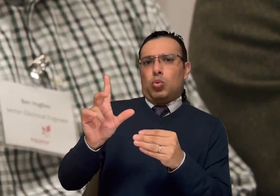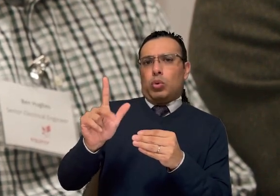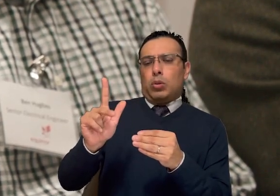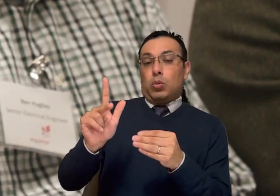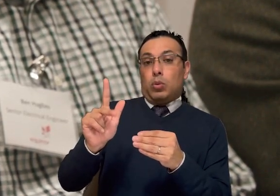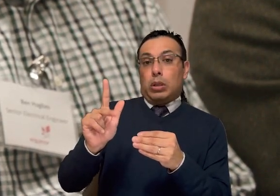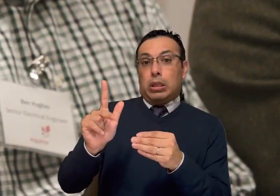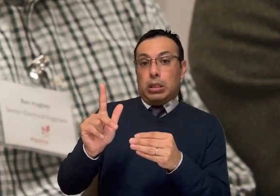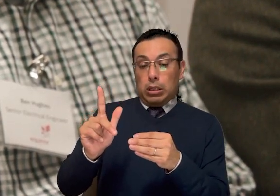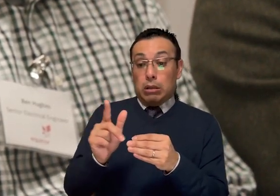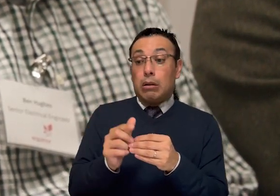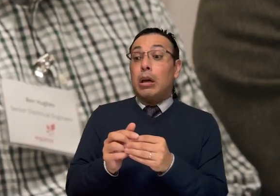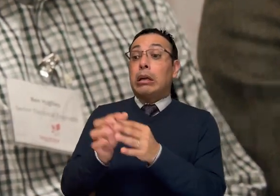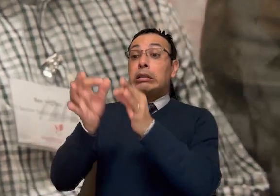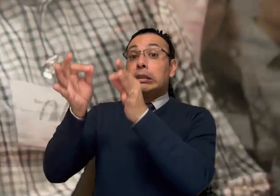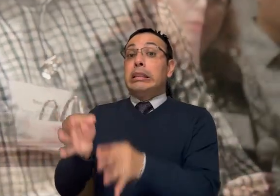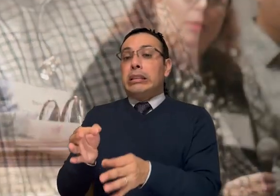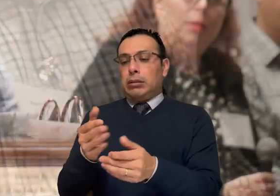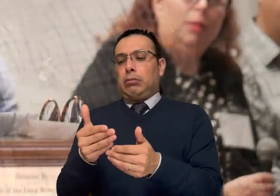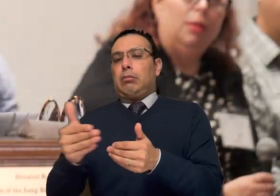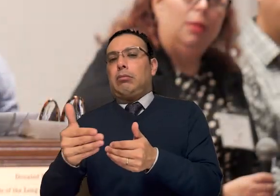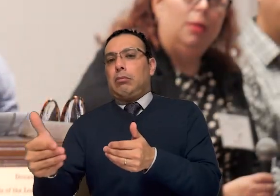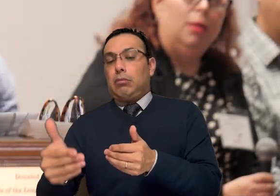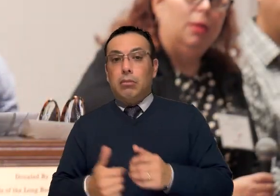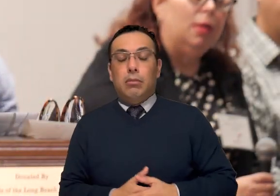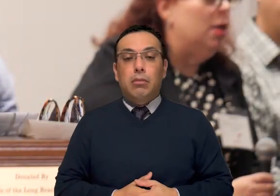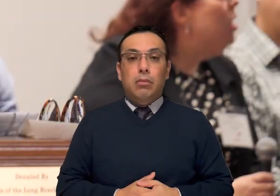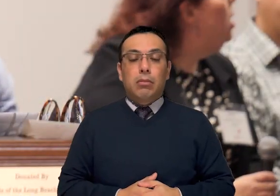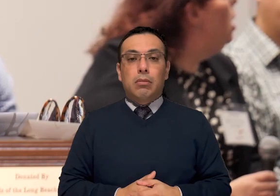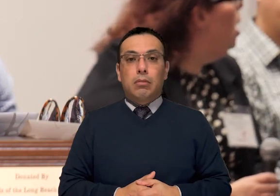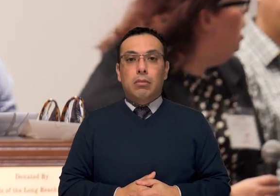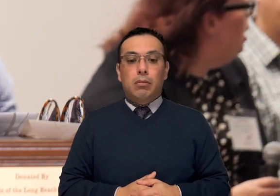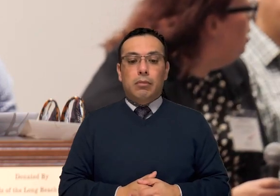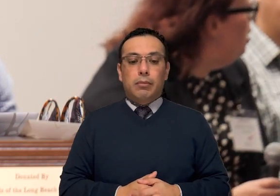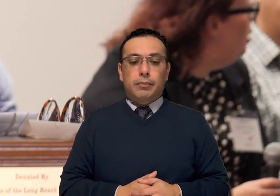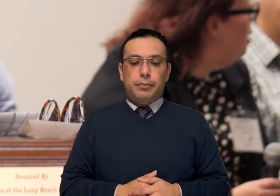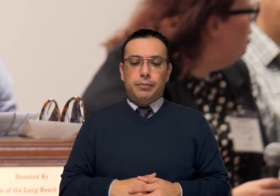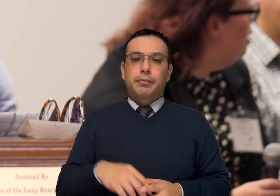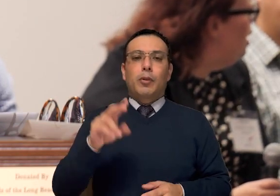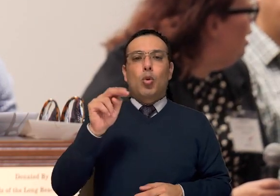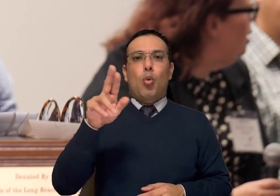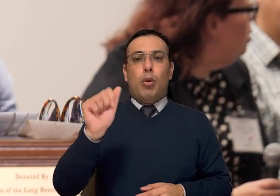And so will the data be available for people to look at?